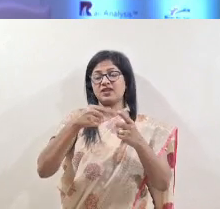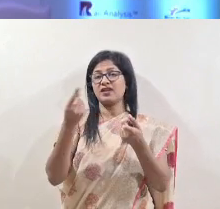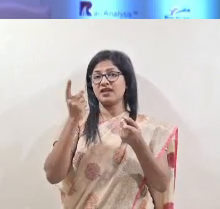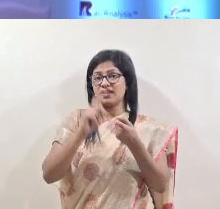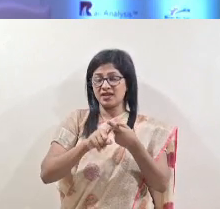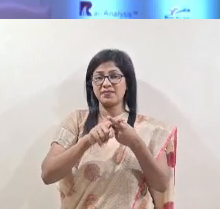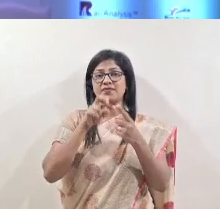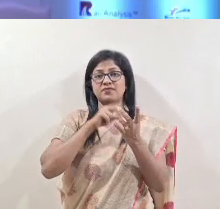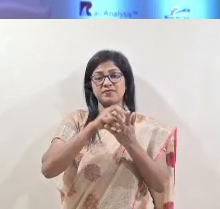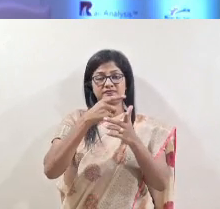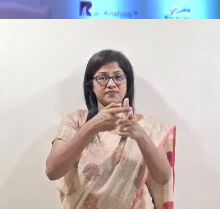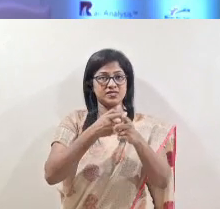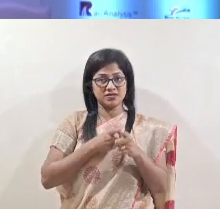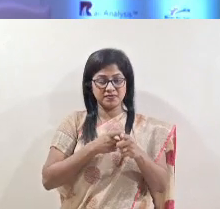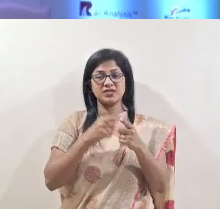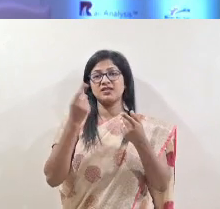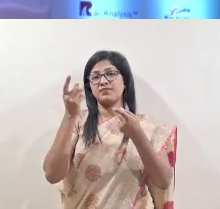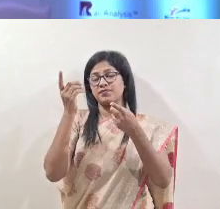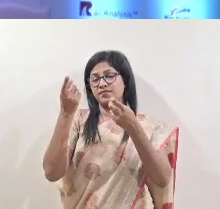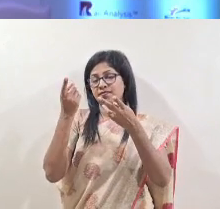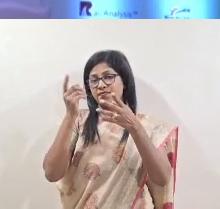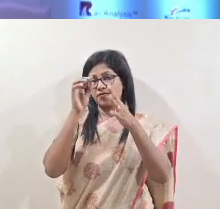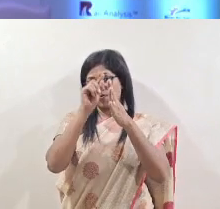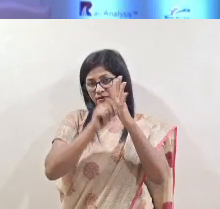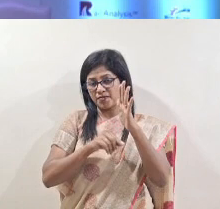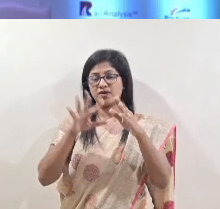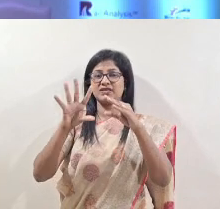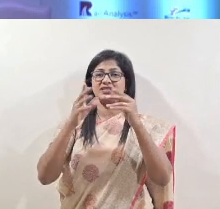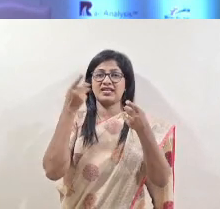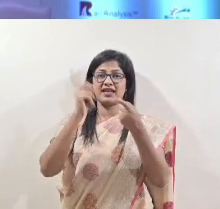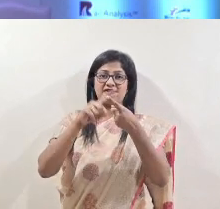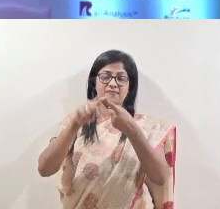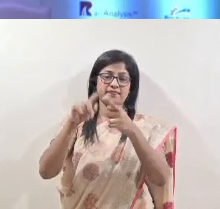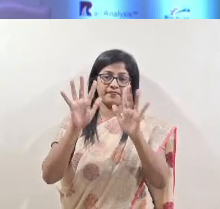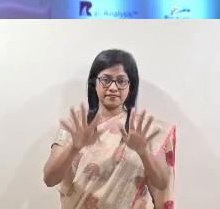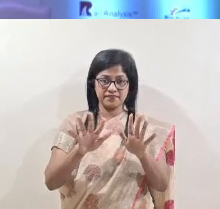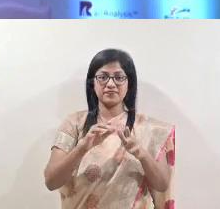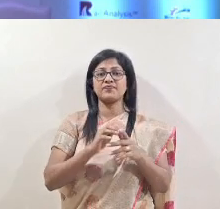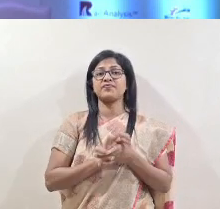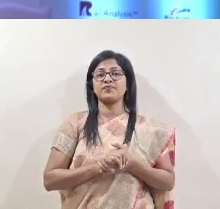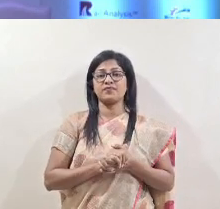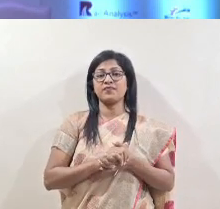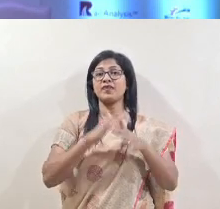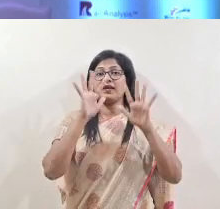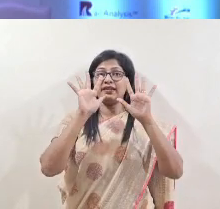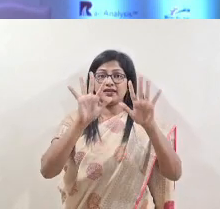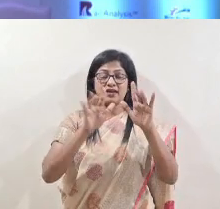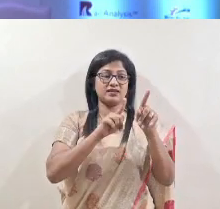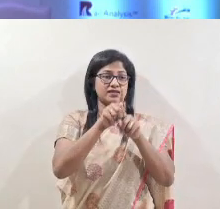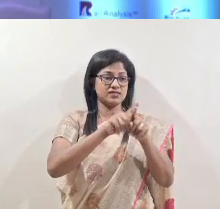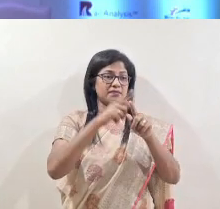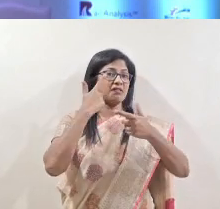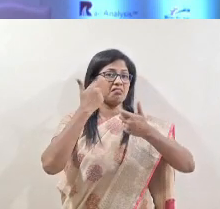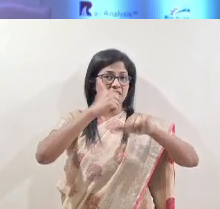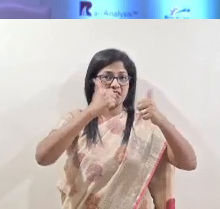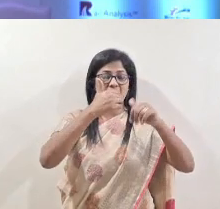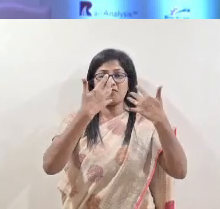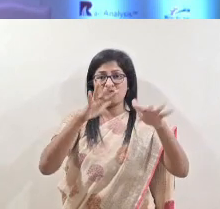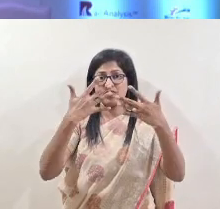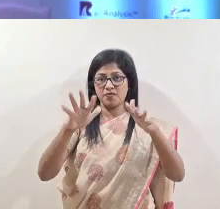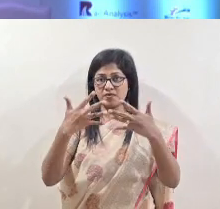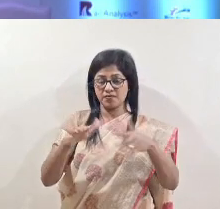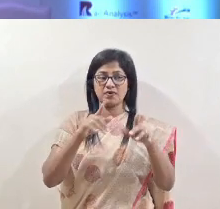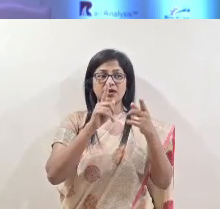other characteristics. And this was so for each case, 10 simulations were run, and we had